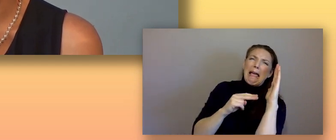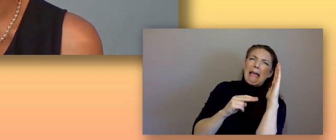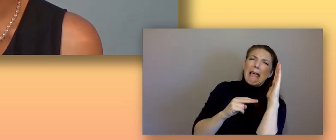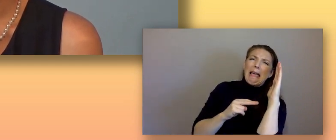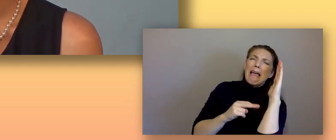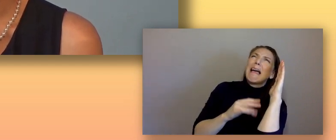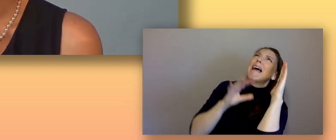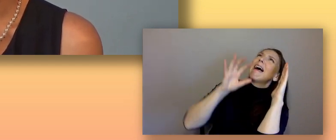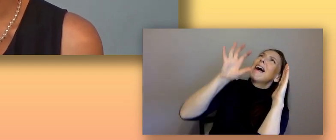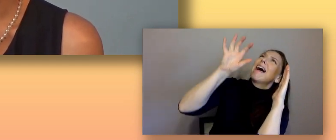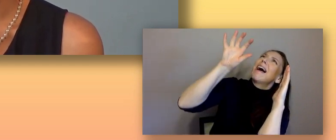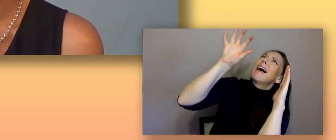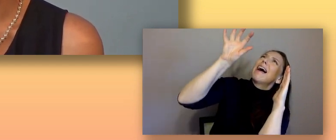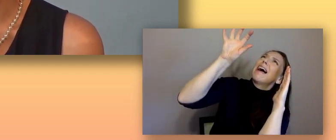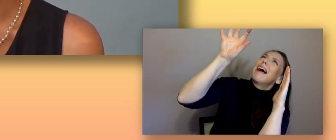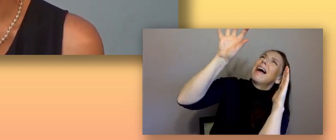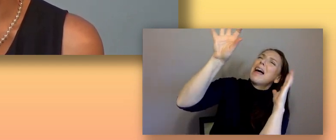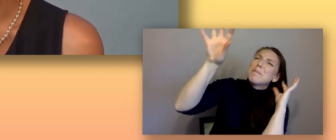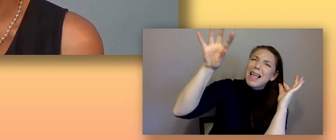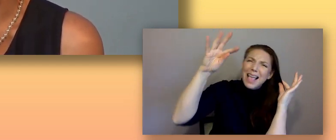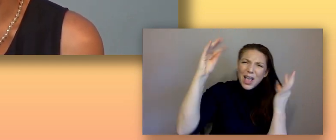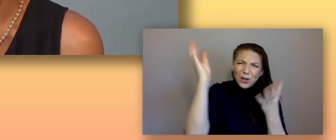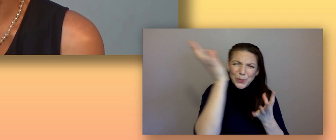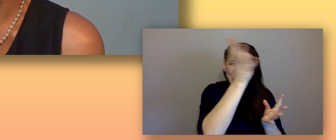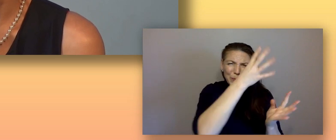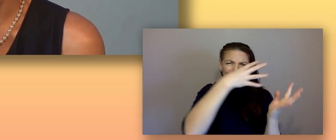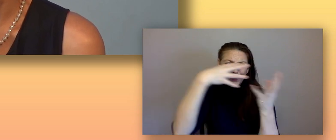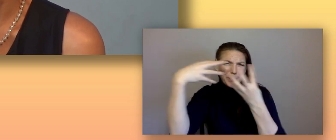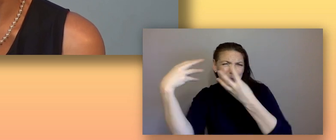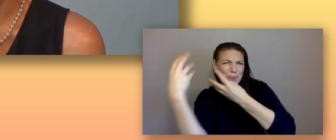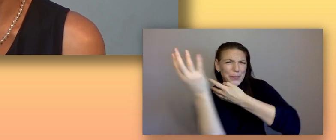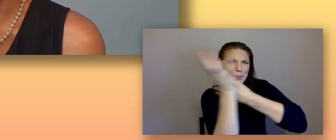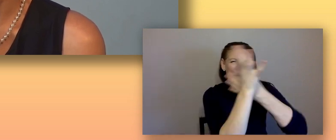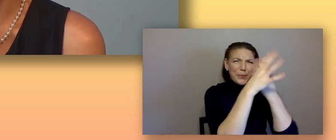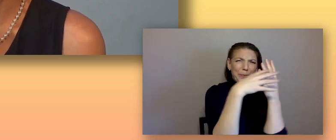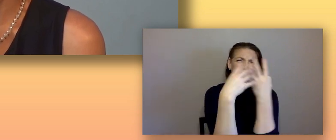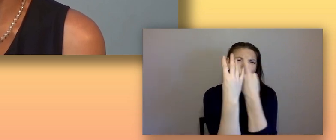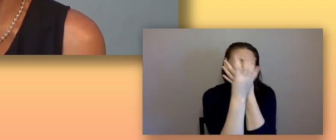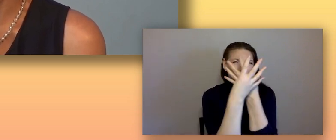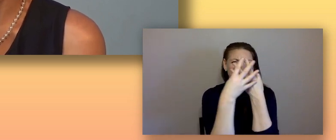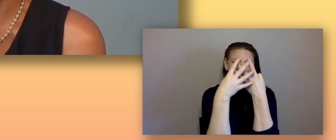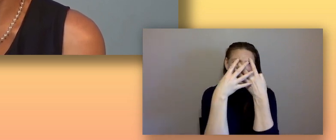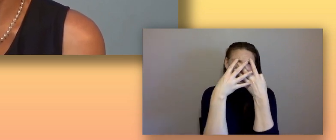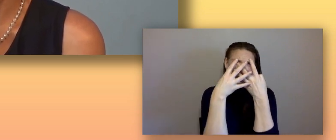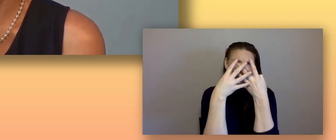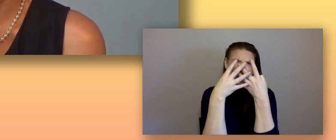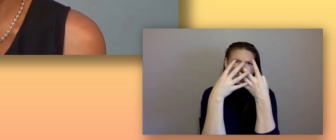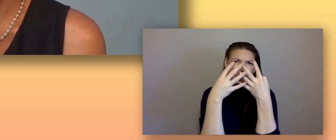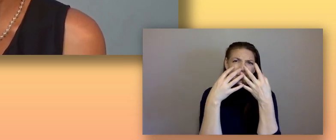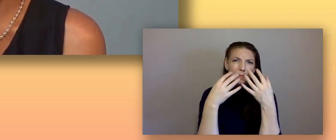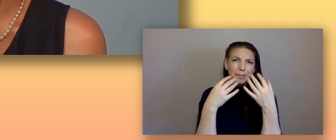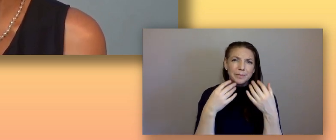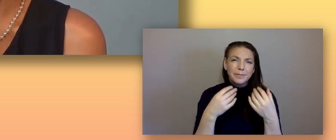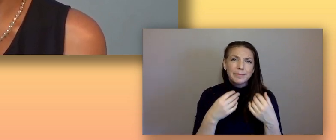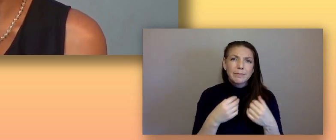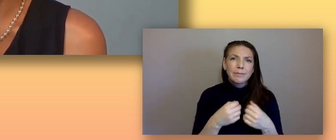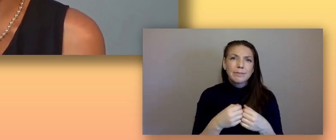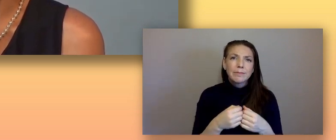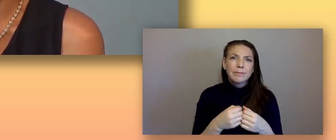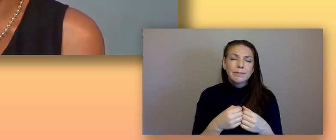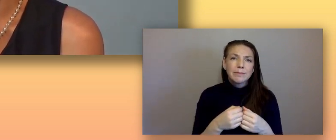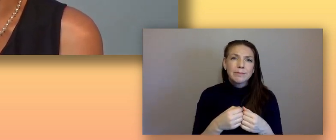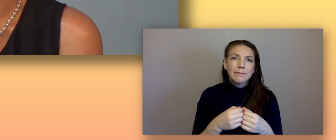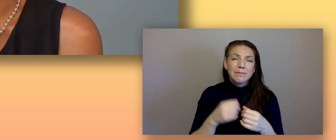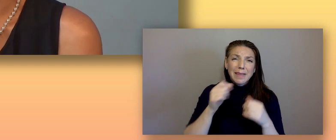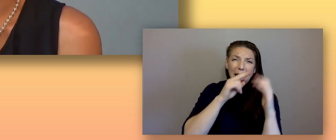grasp, my hair swirling around my face, obscuring my view. This